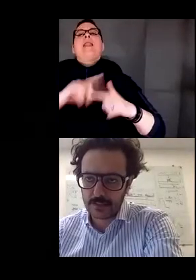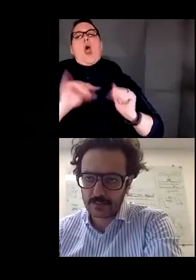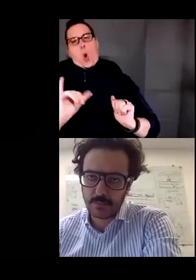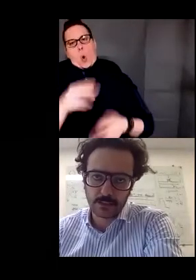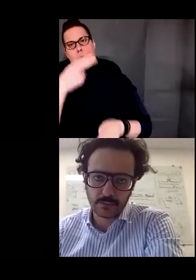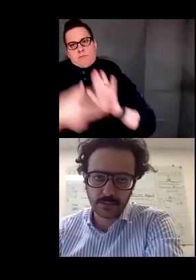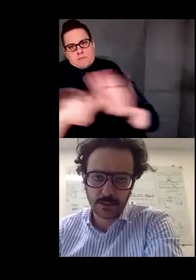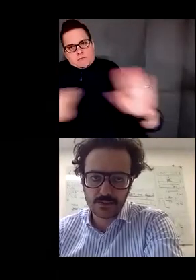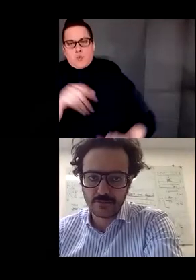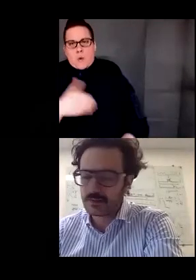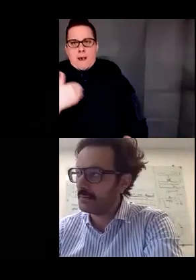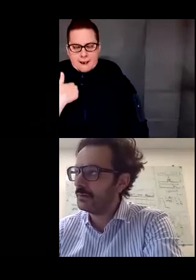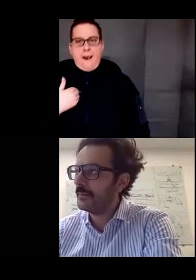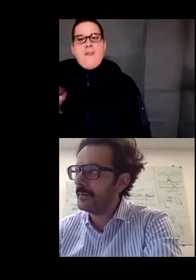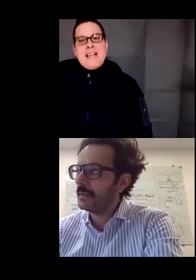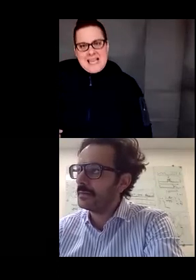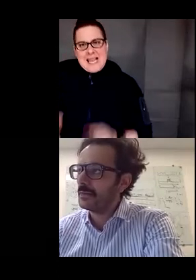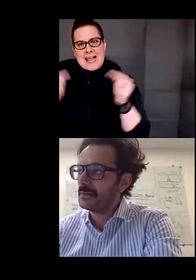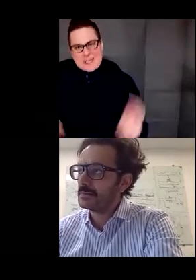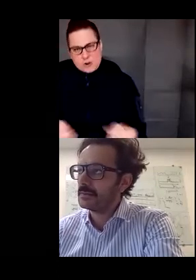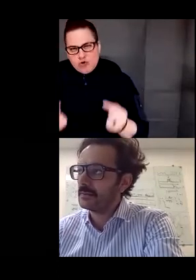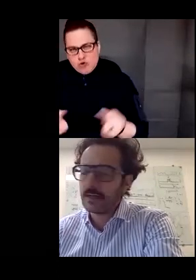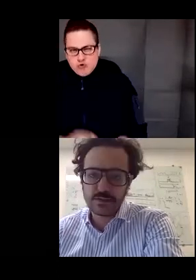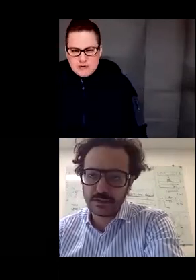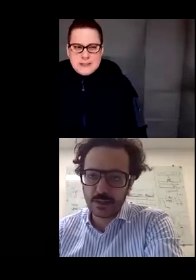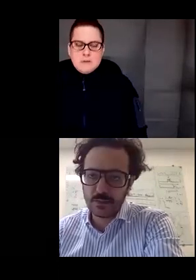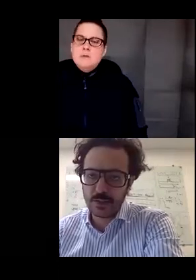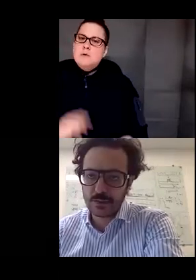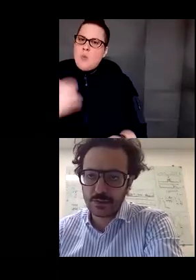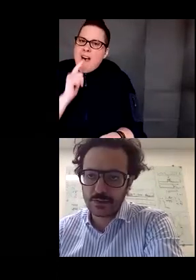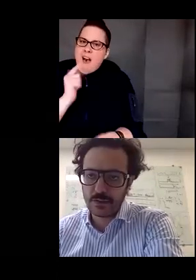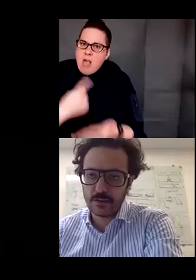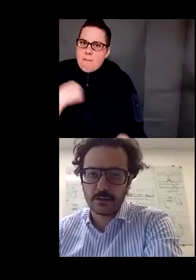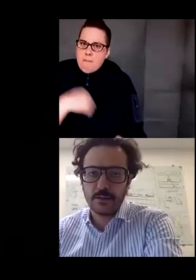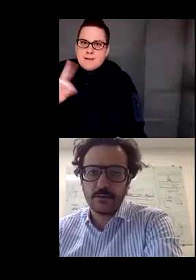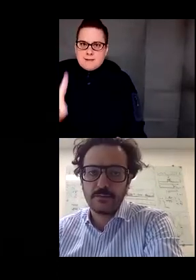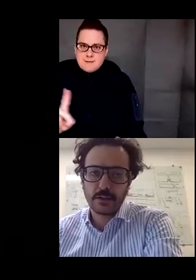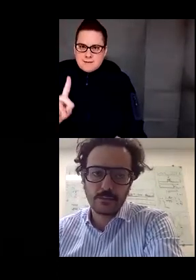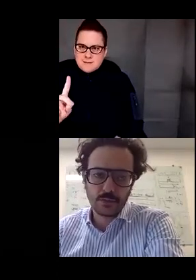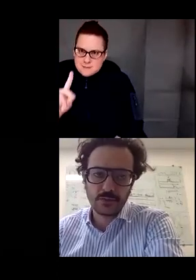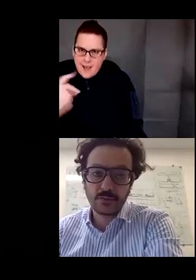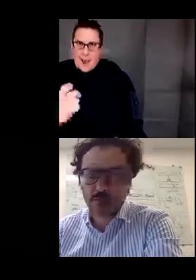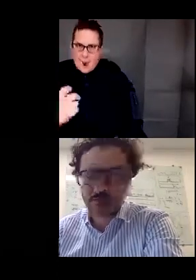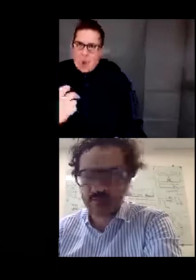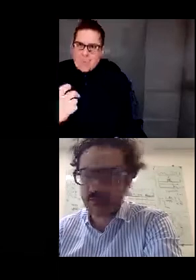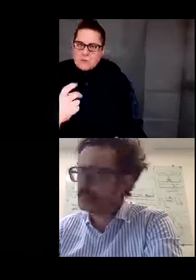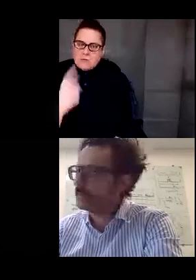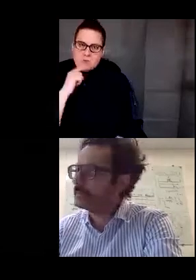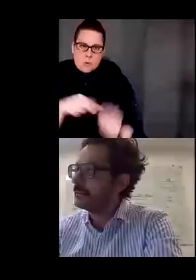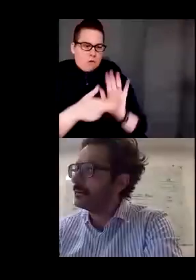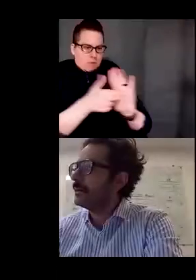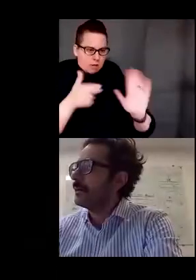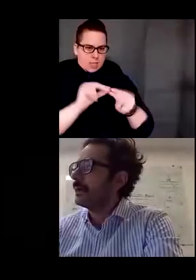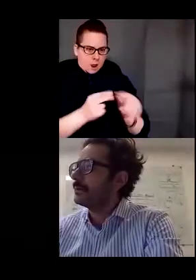patient has acute kidney injury, for example. So it is, the diagnostic biomarkers are very important to identify